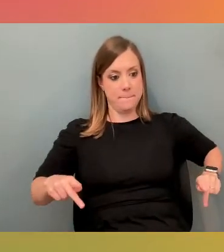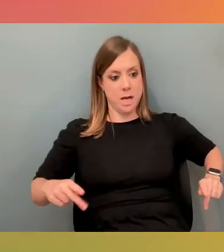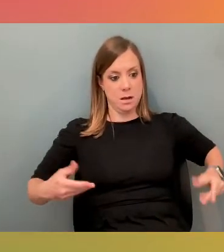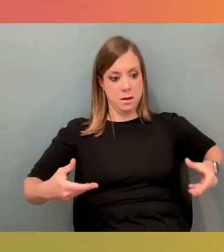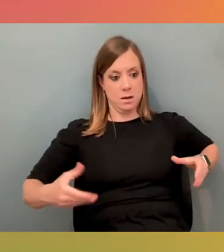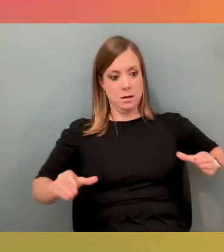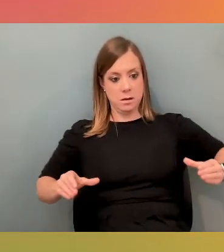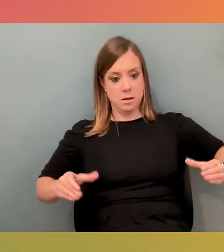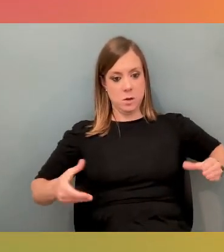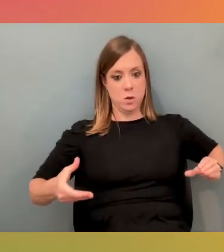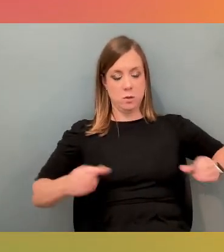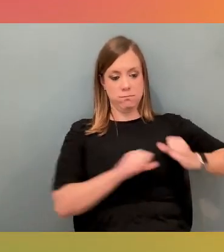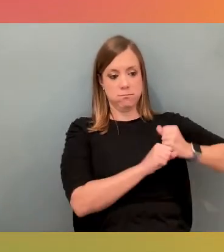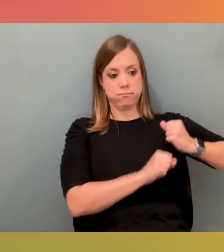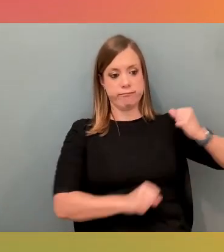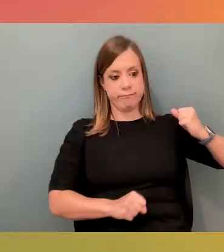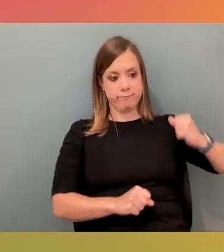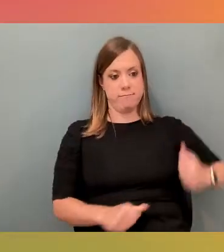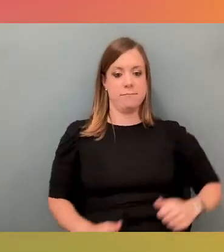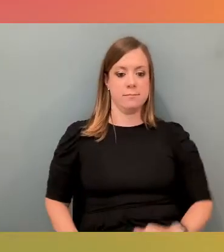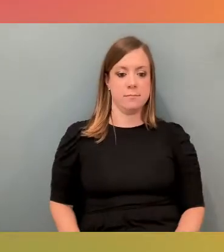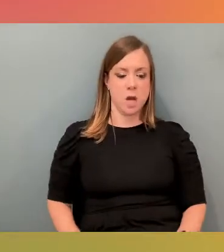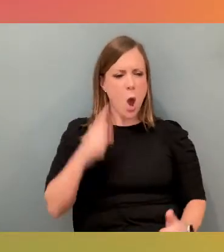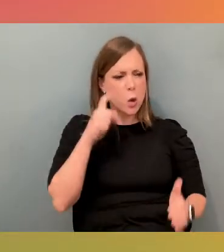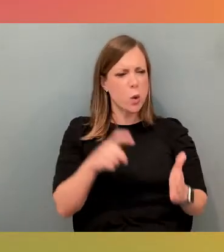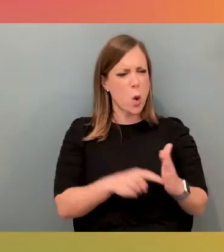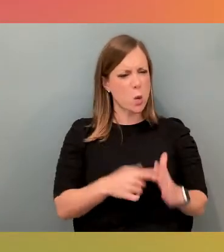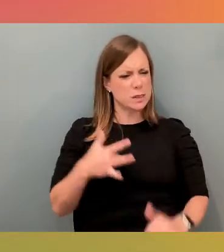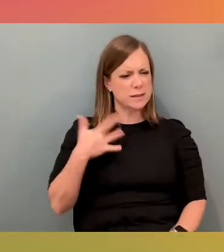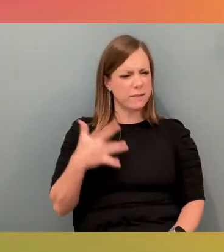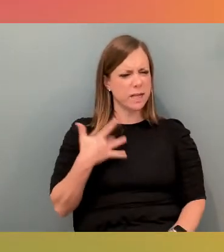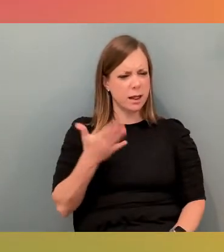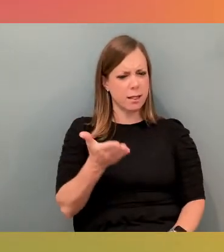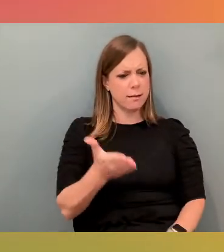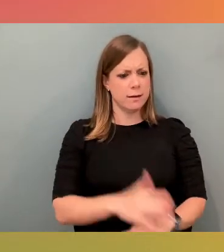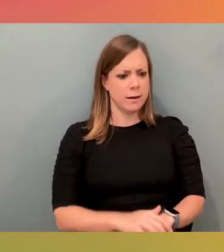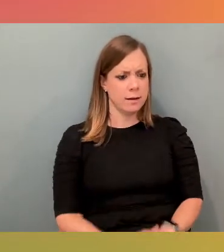Taking another moment here to notice how it feels.